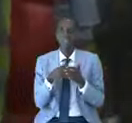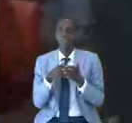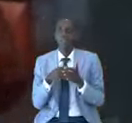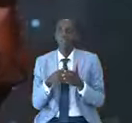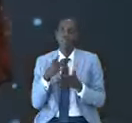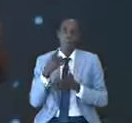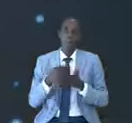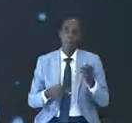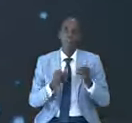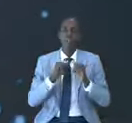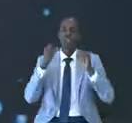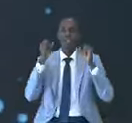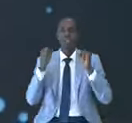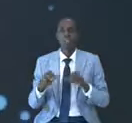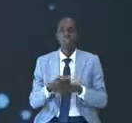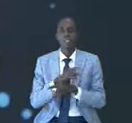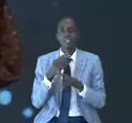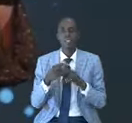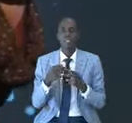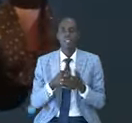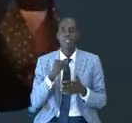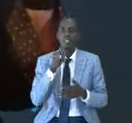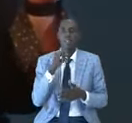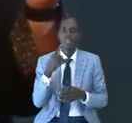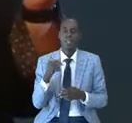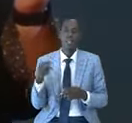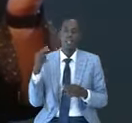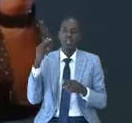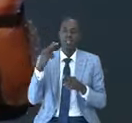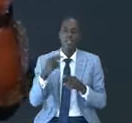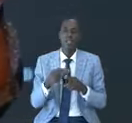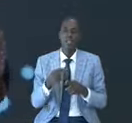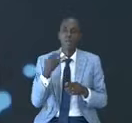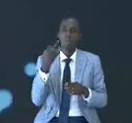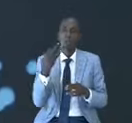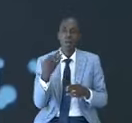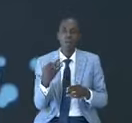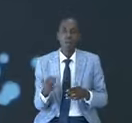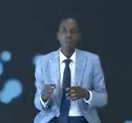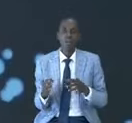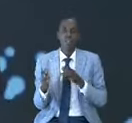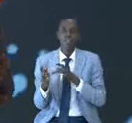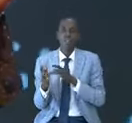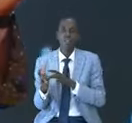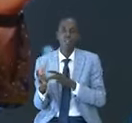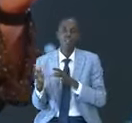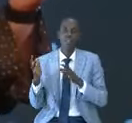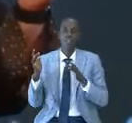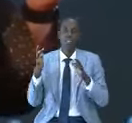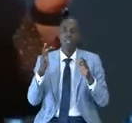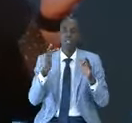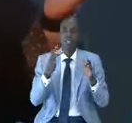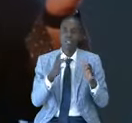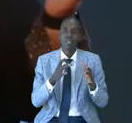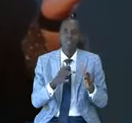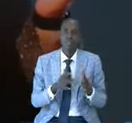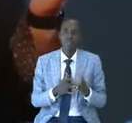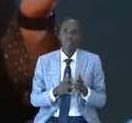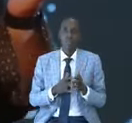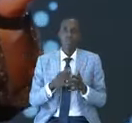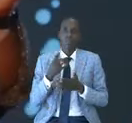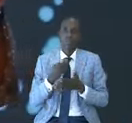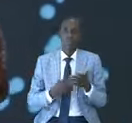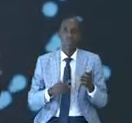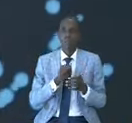Yes, what a powerful name it is. The name of Jesus. What